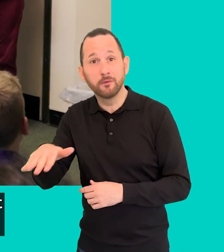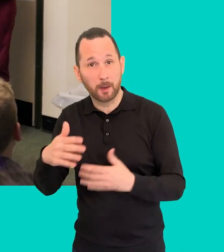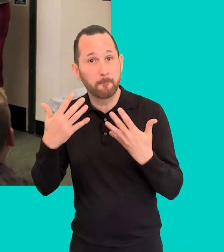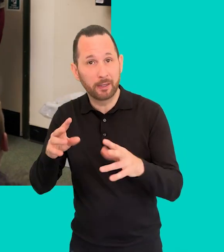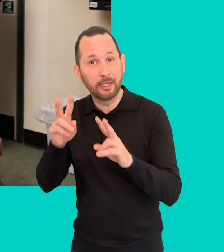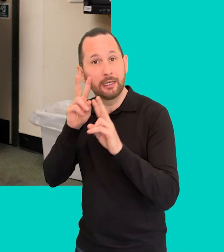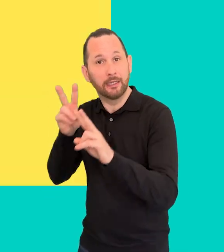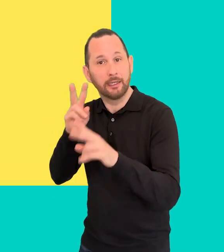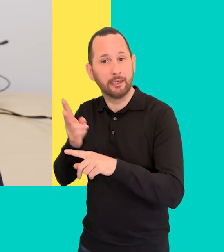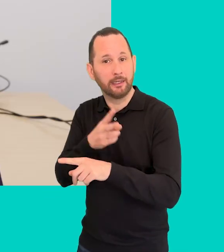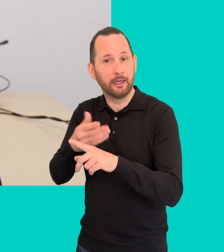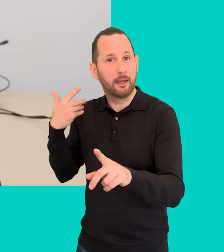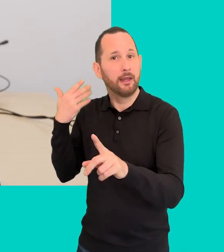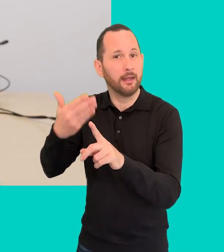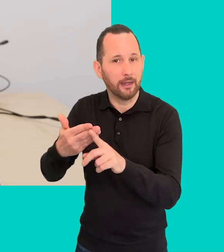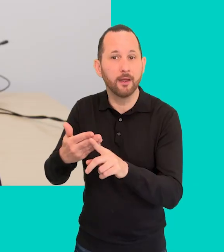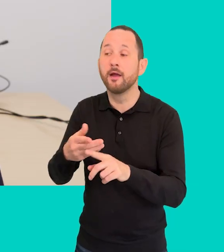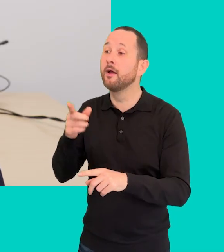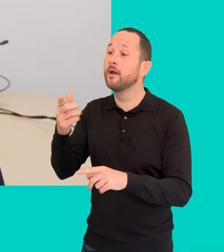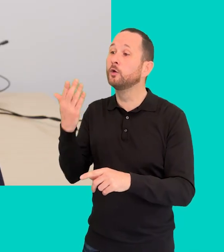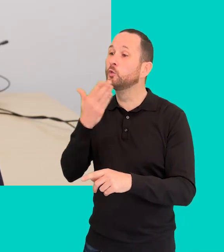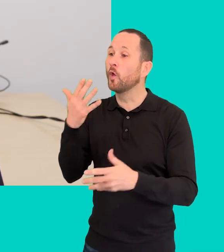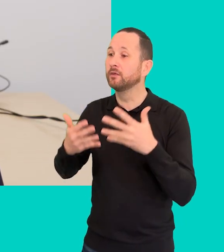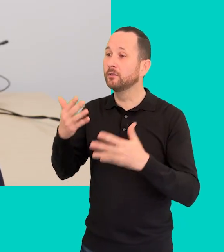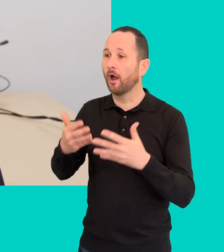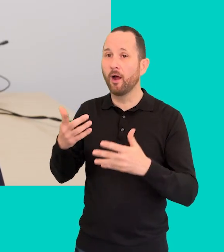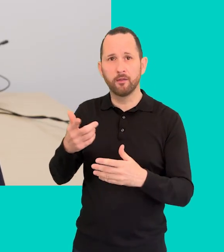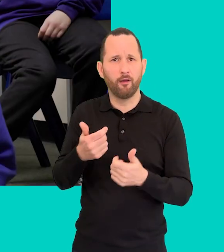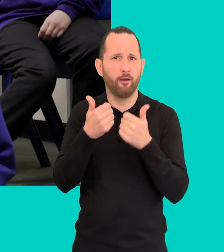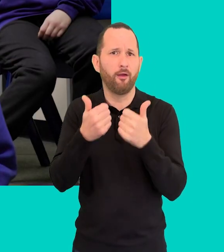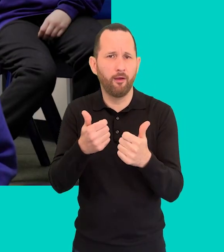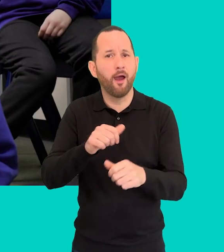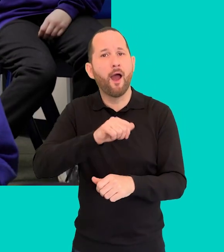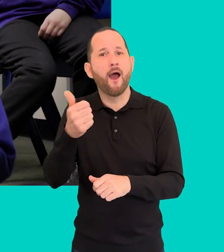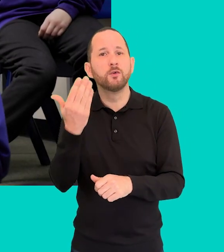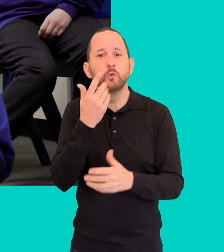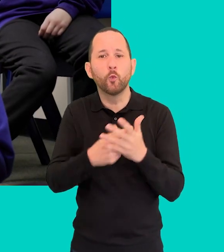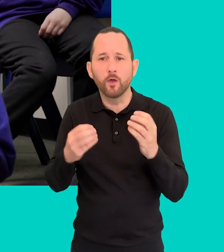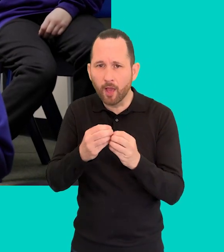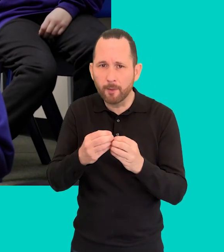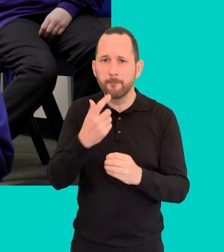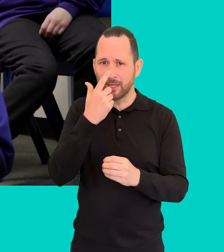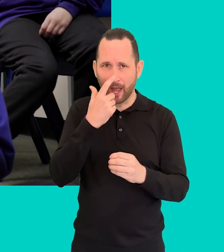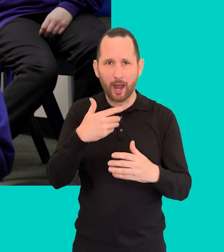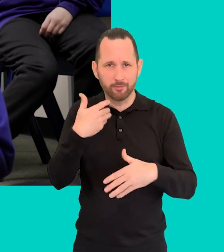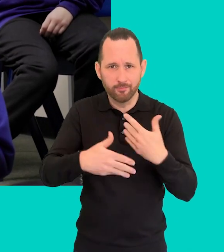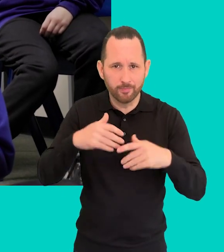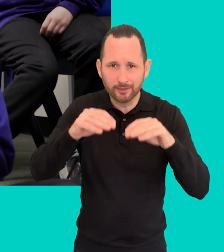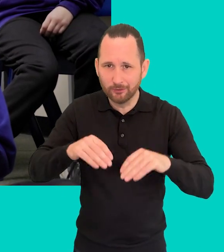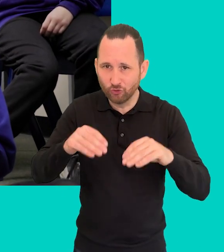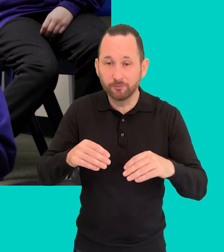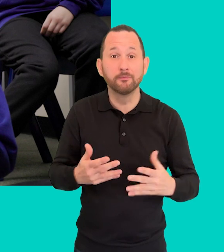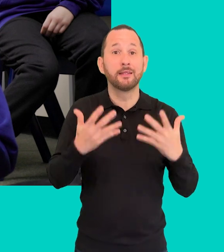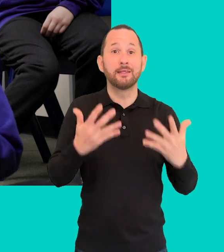seen lessons before. I deliver the School of Science as an after-school club where I'm on my 2nd term of delivering the School